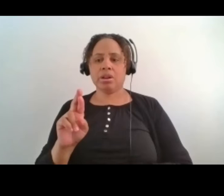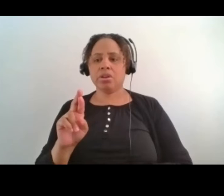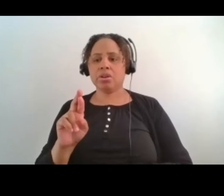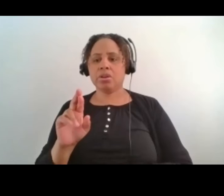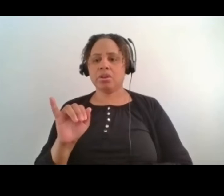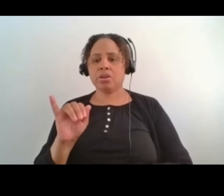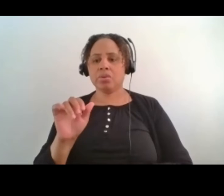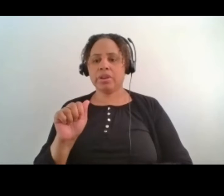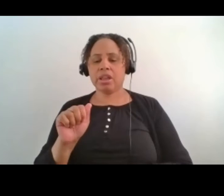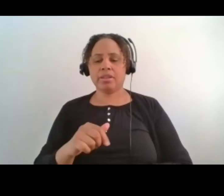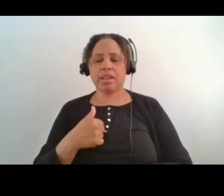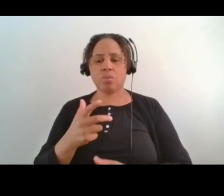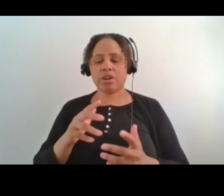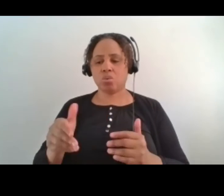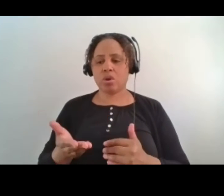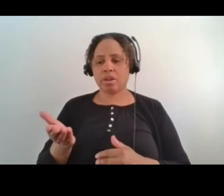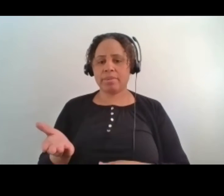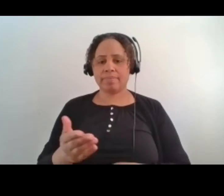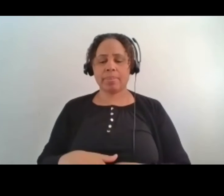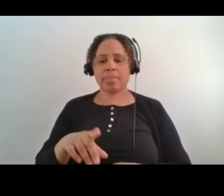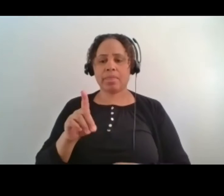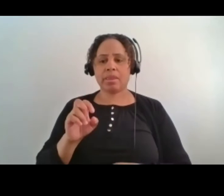panel here. Dr. Katariya